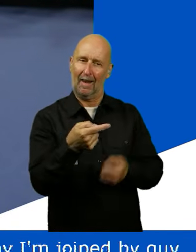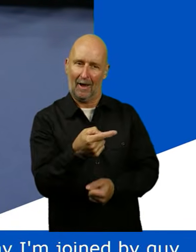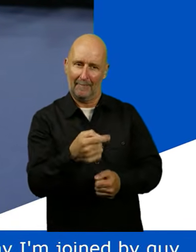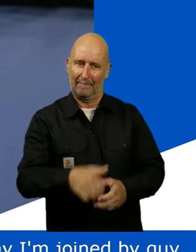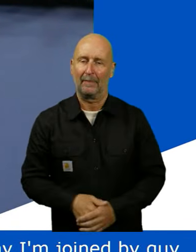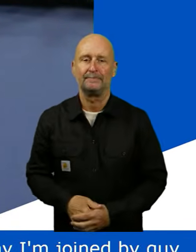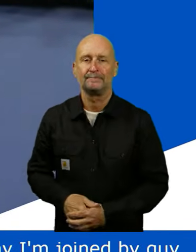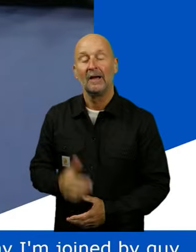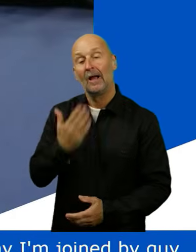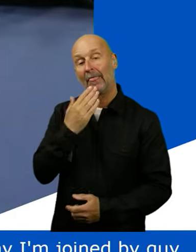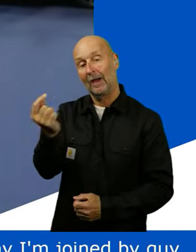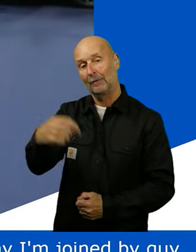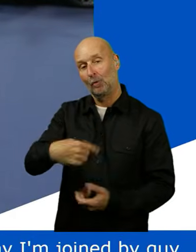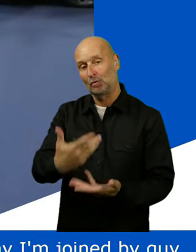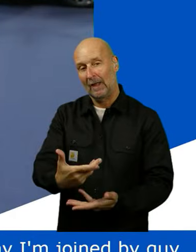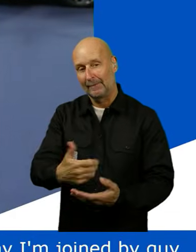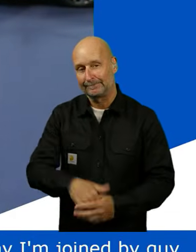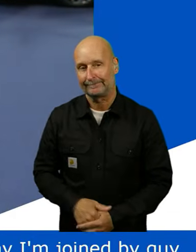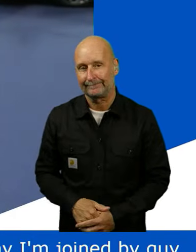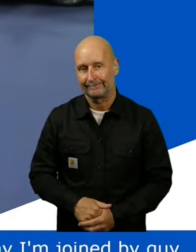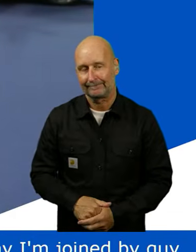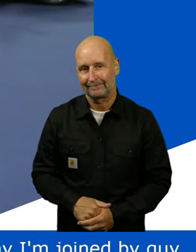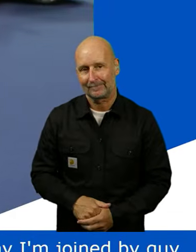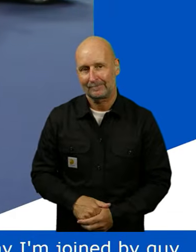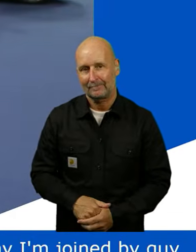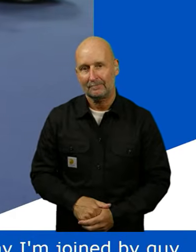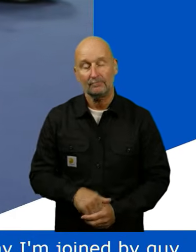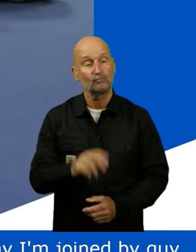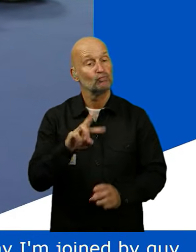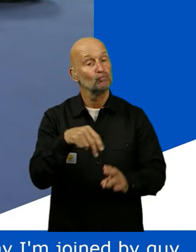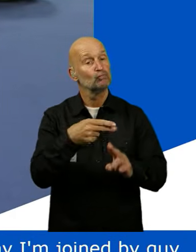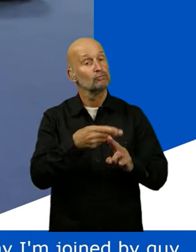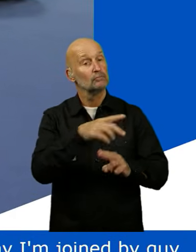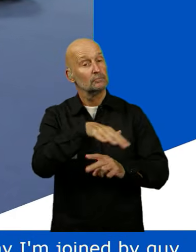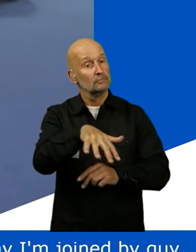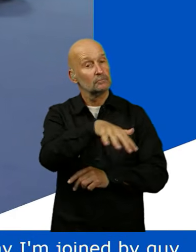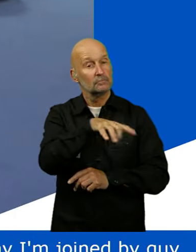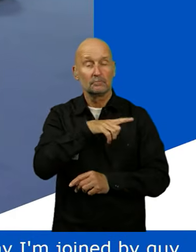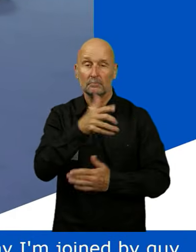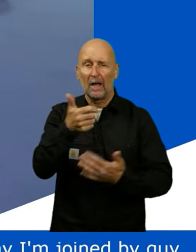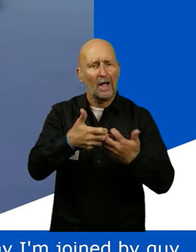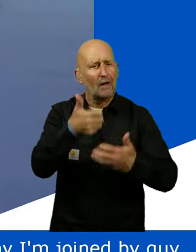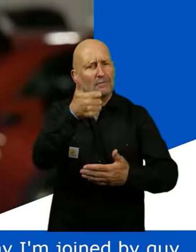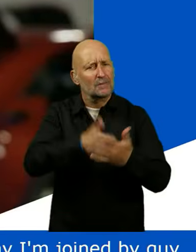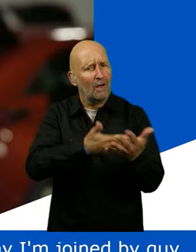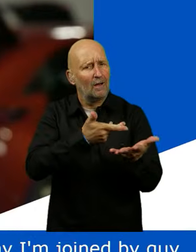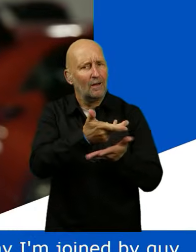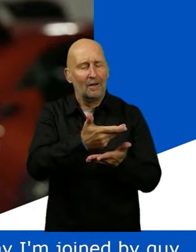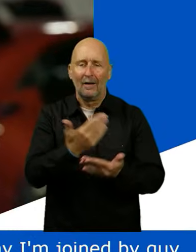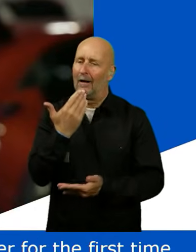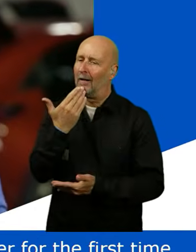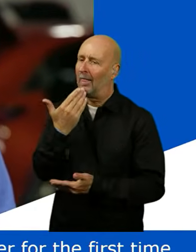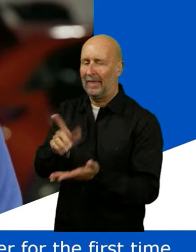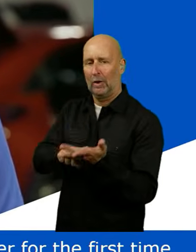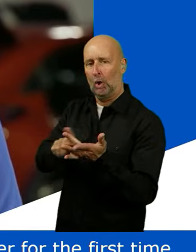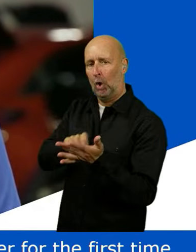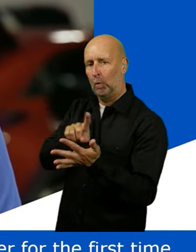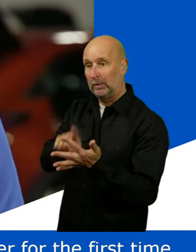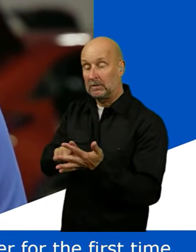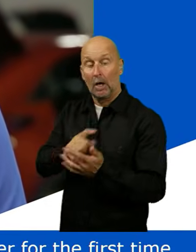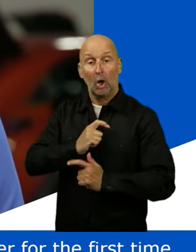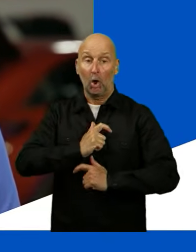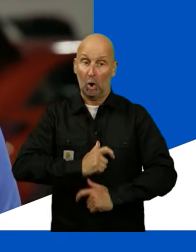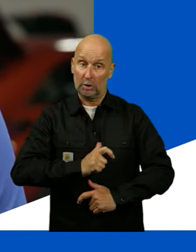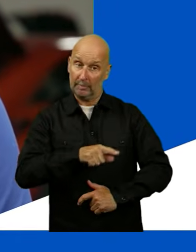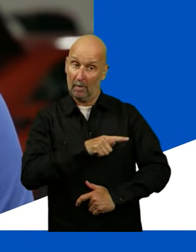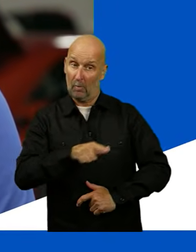time today. When someone's visiting a dealer for the first time, where's a good place to start? Well, thanks, Louise. I'd always suggest customers start with